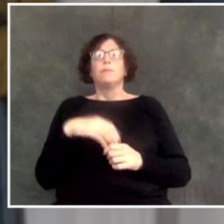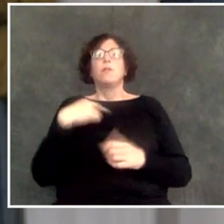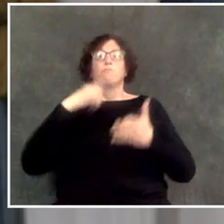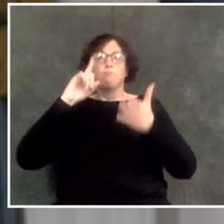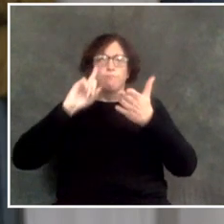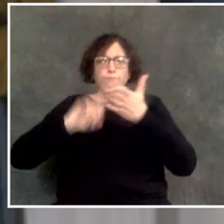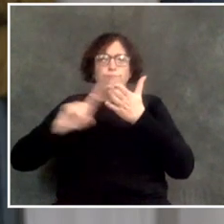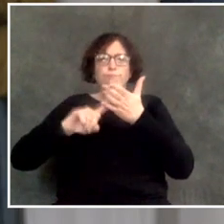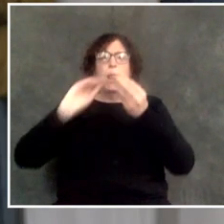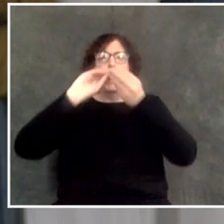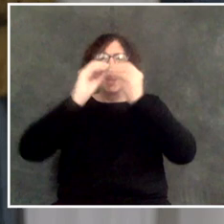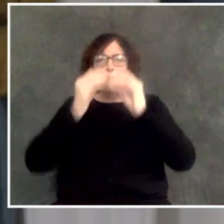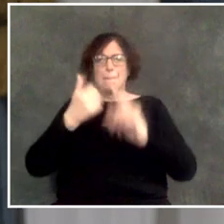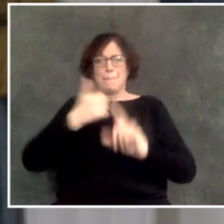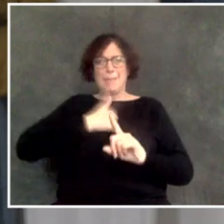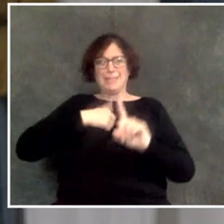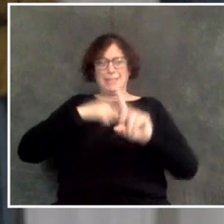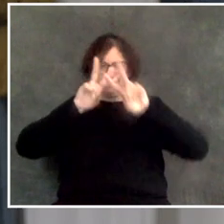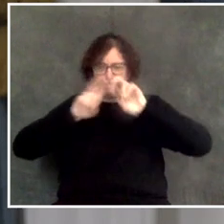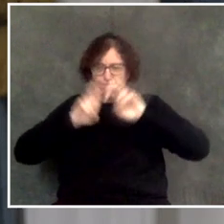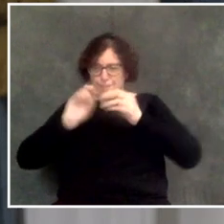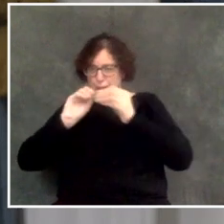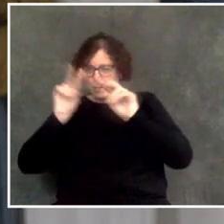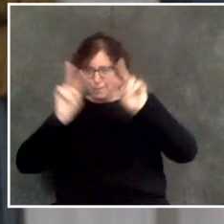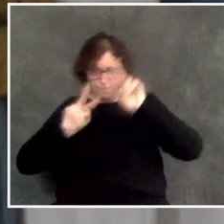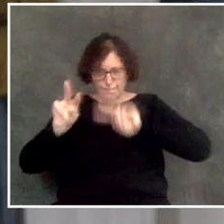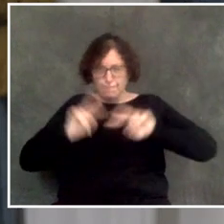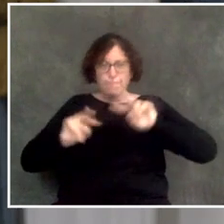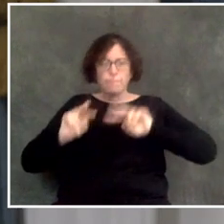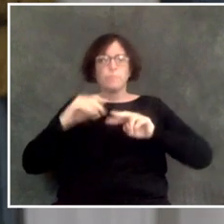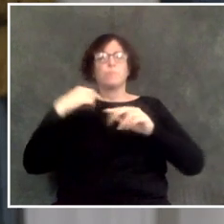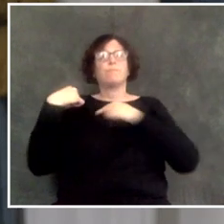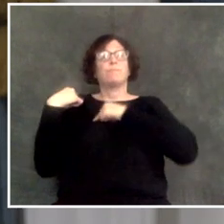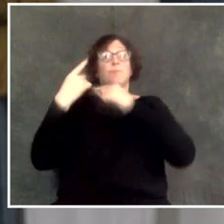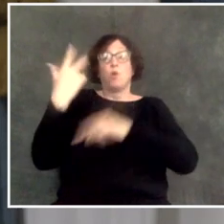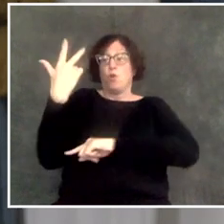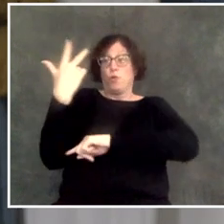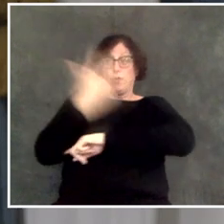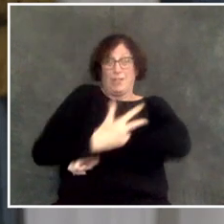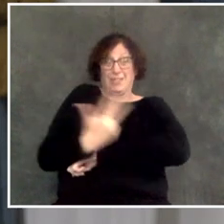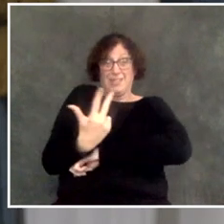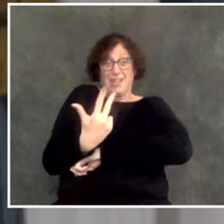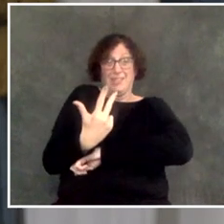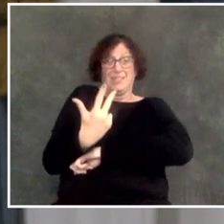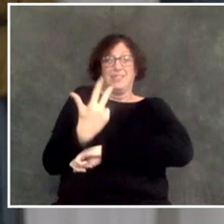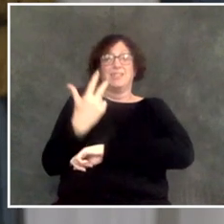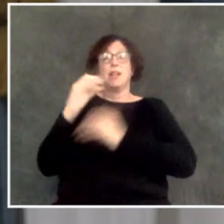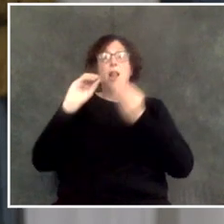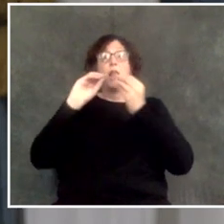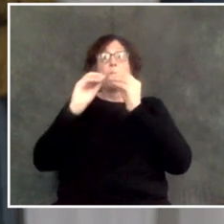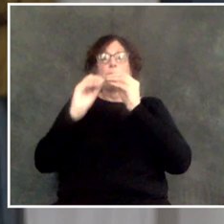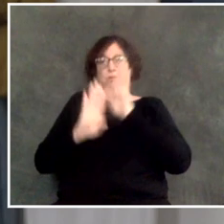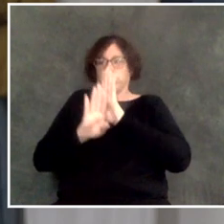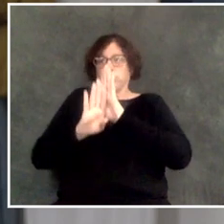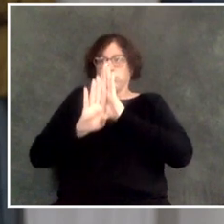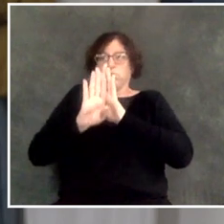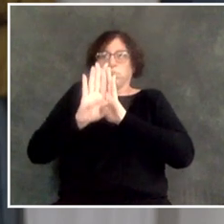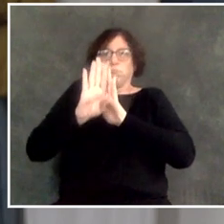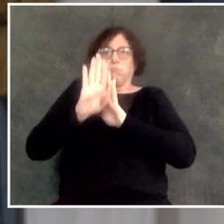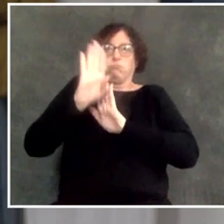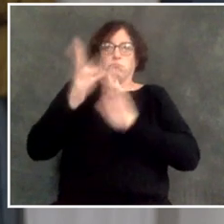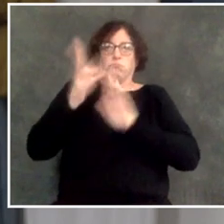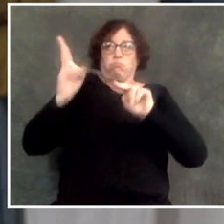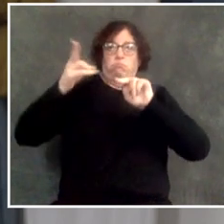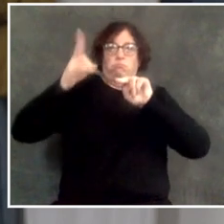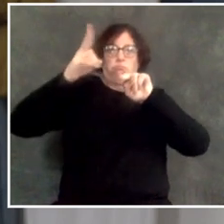3 days, we're higher each day than the day before. But I do agree that the that the real boluses are